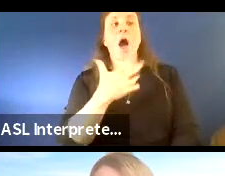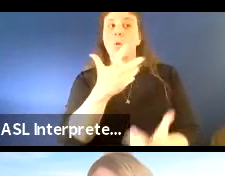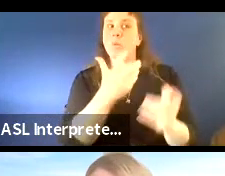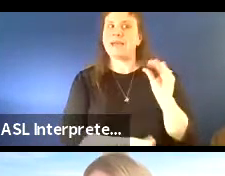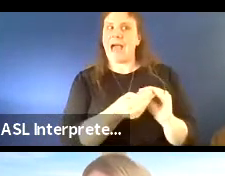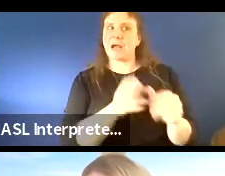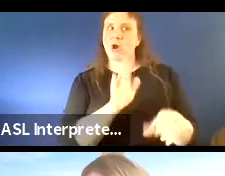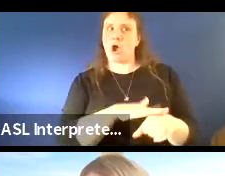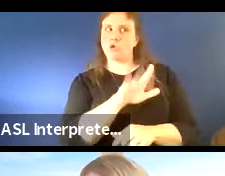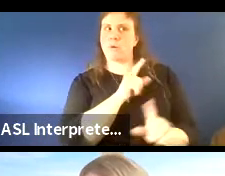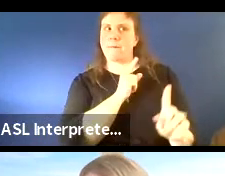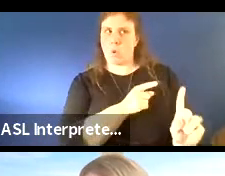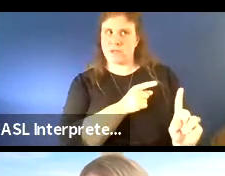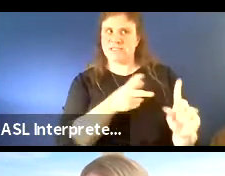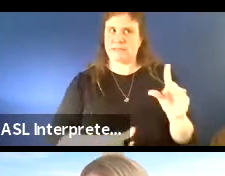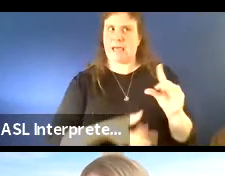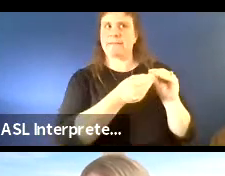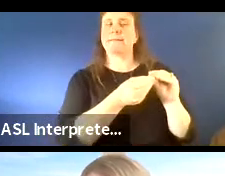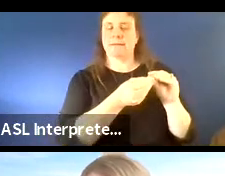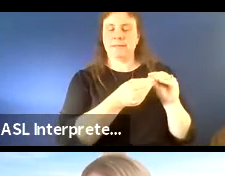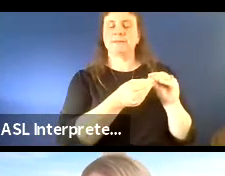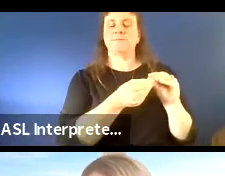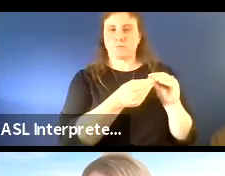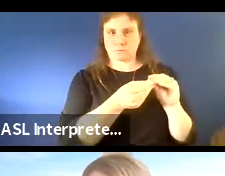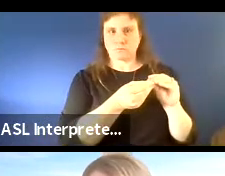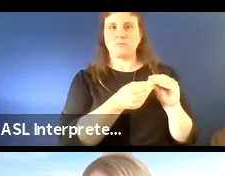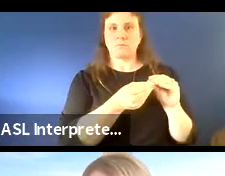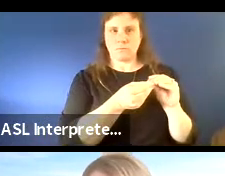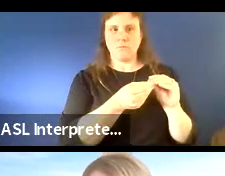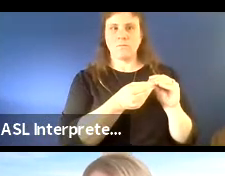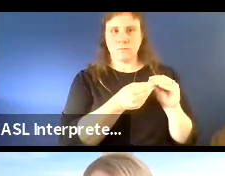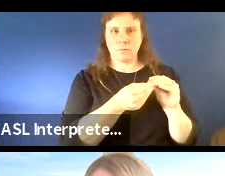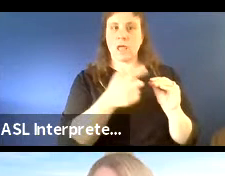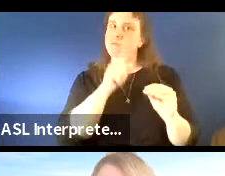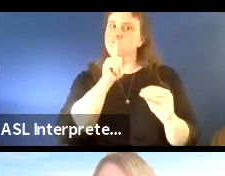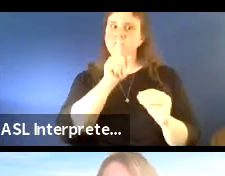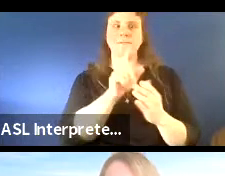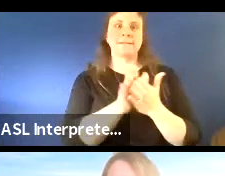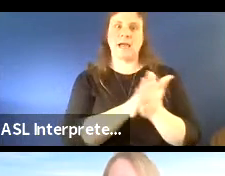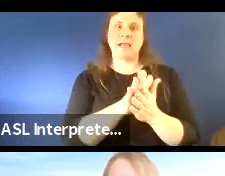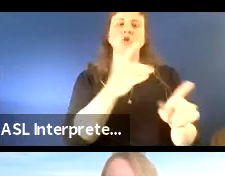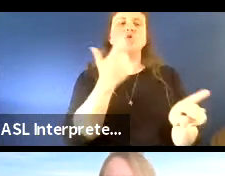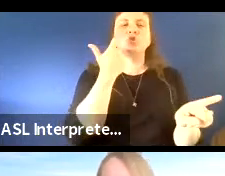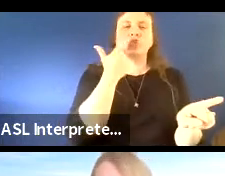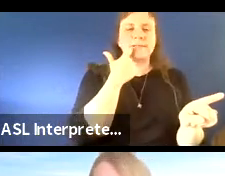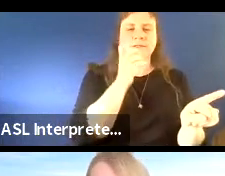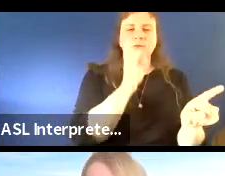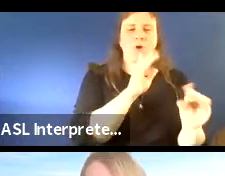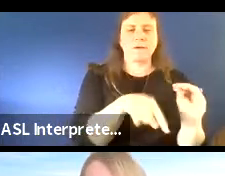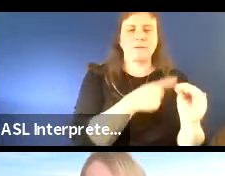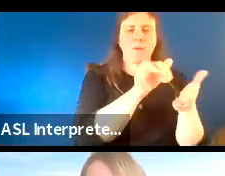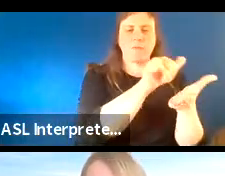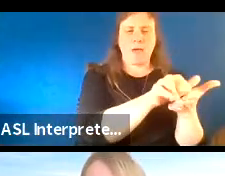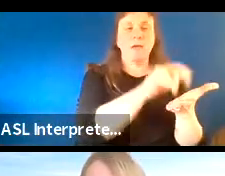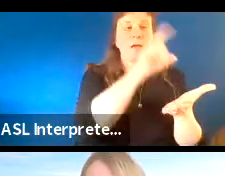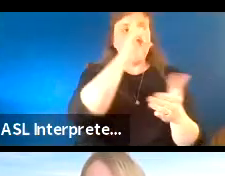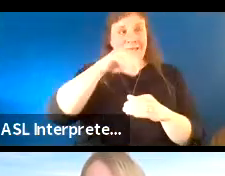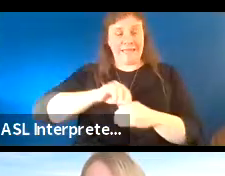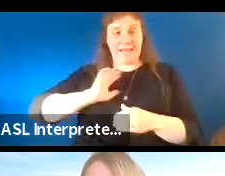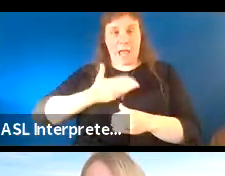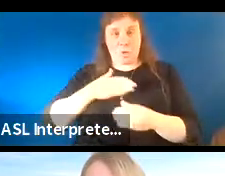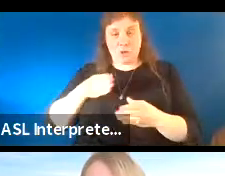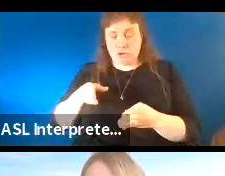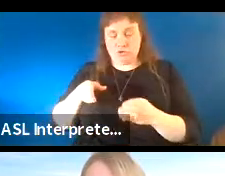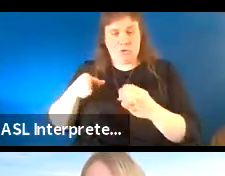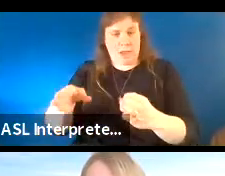point, there are, I'm really excited that you said that, because in our strategy in terms